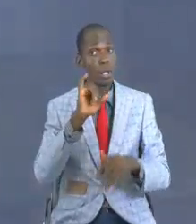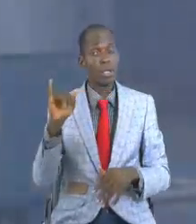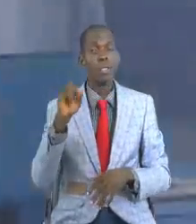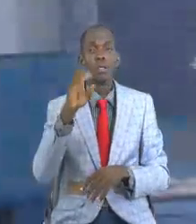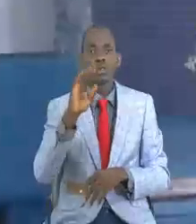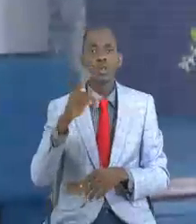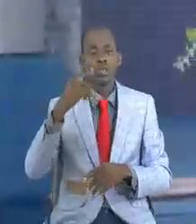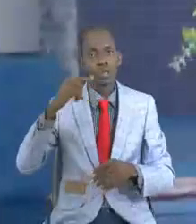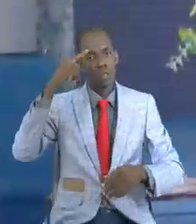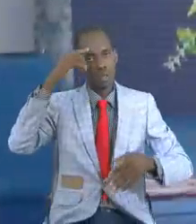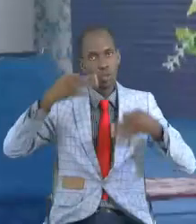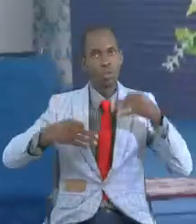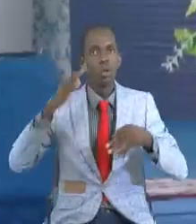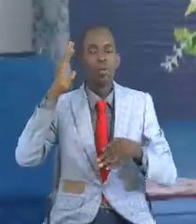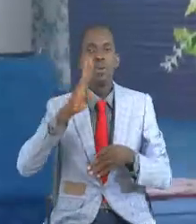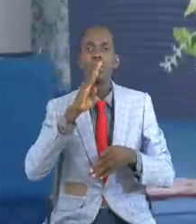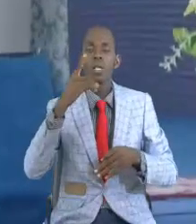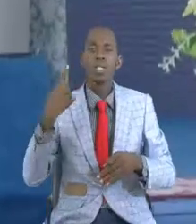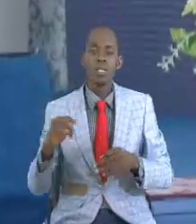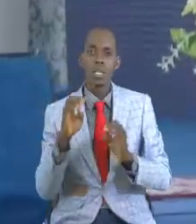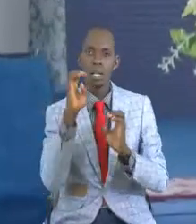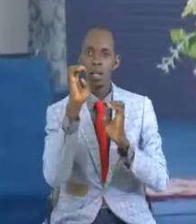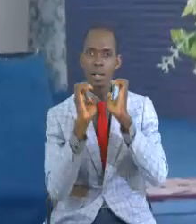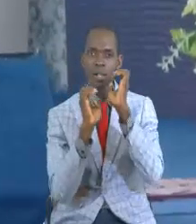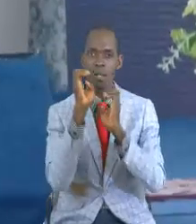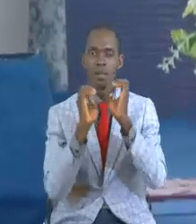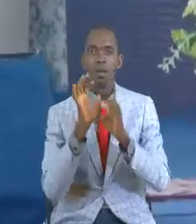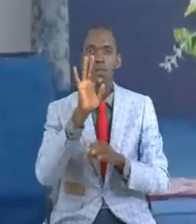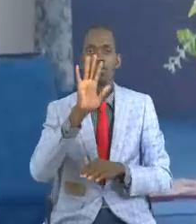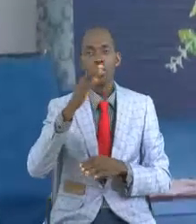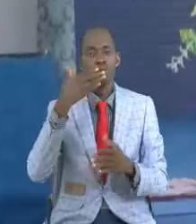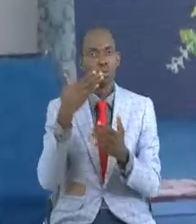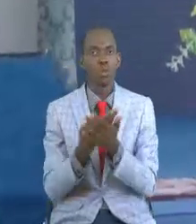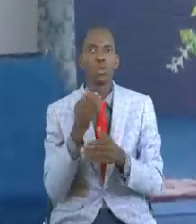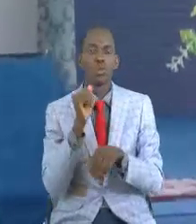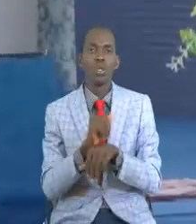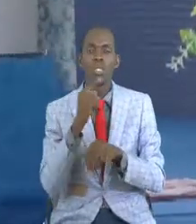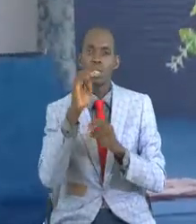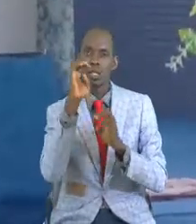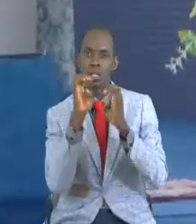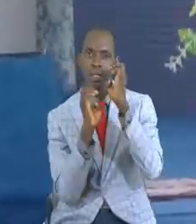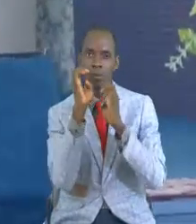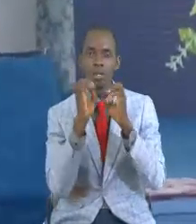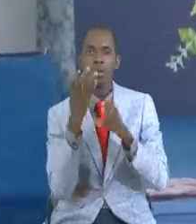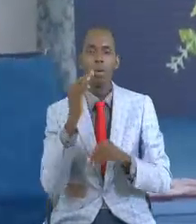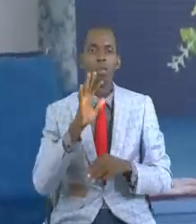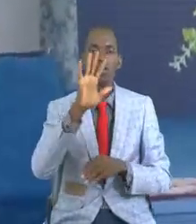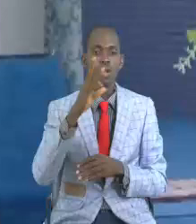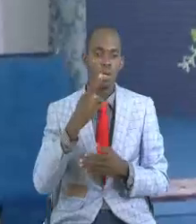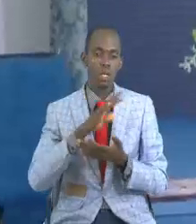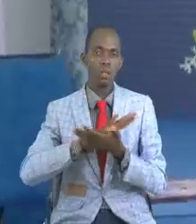be the evaluation of your good work, the evaluation of your righteous life,